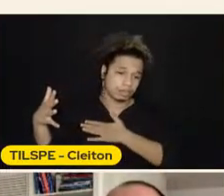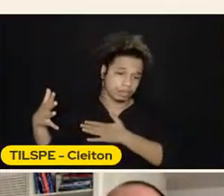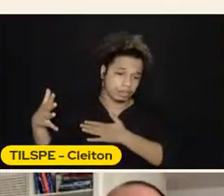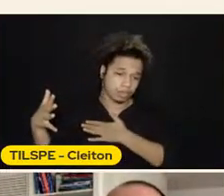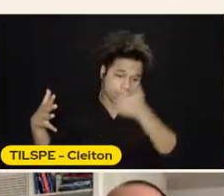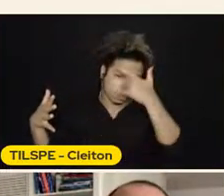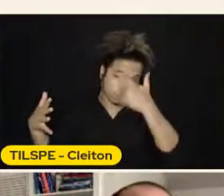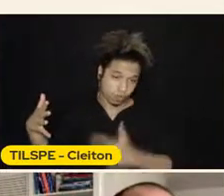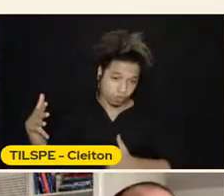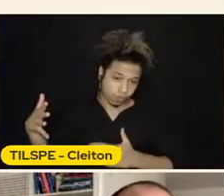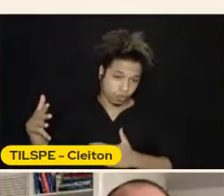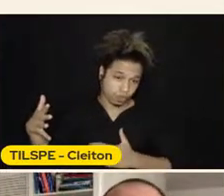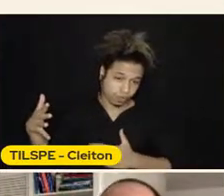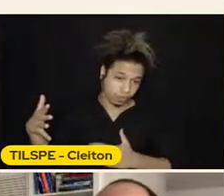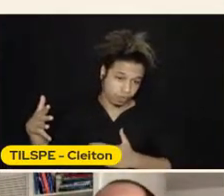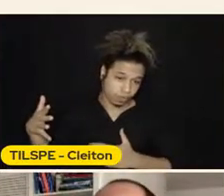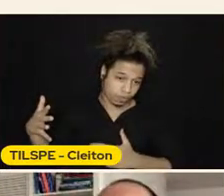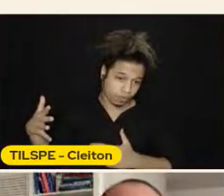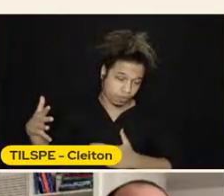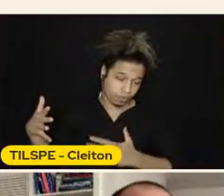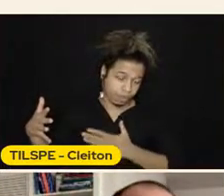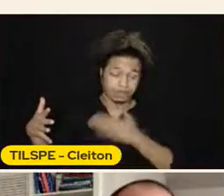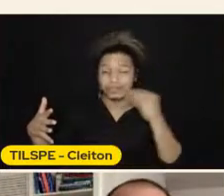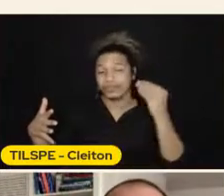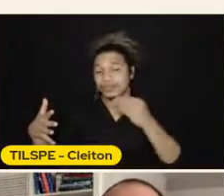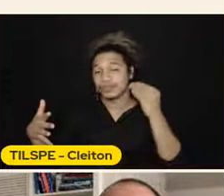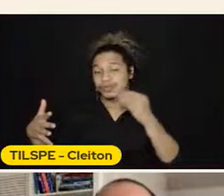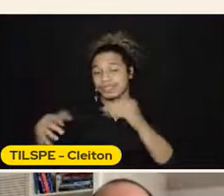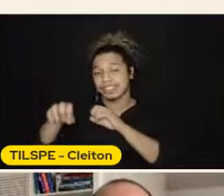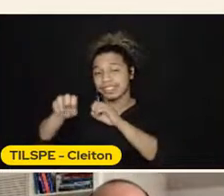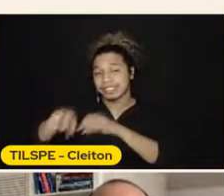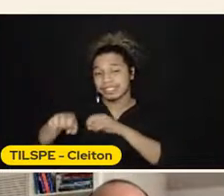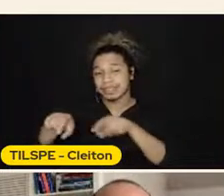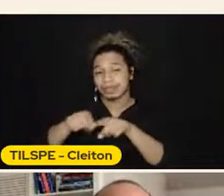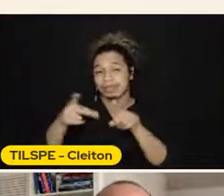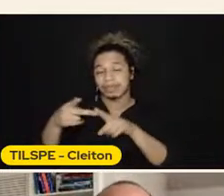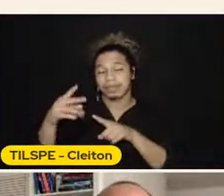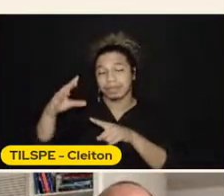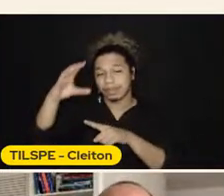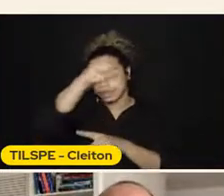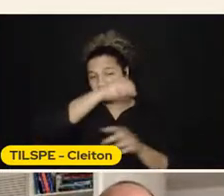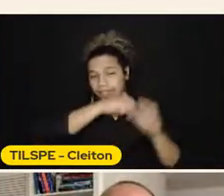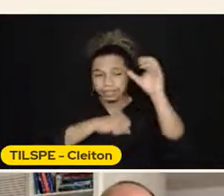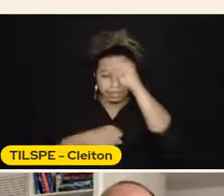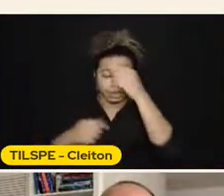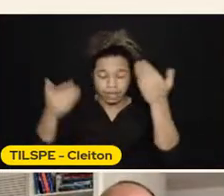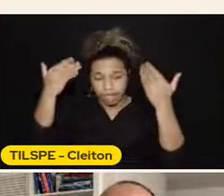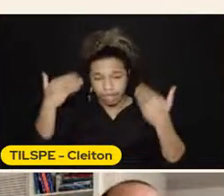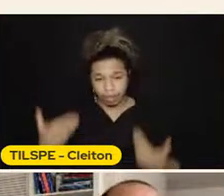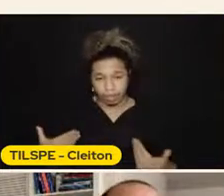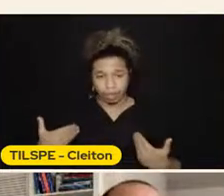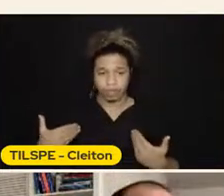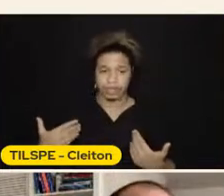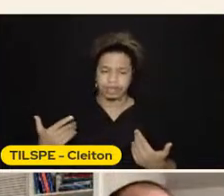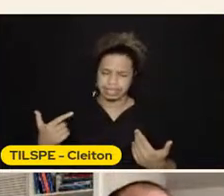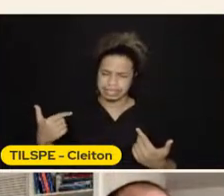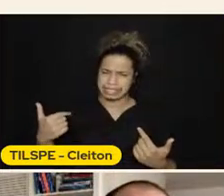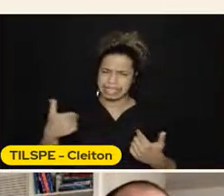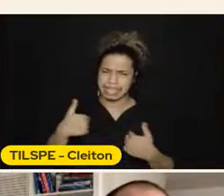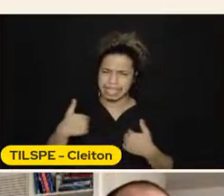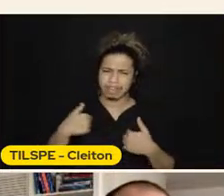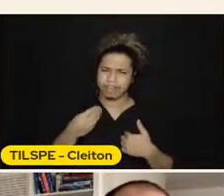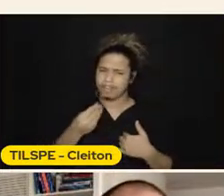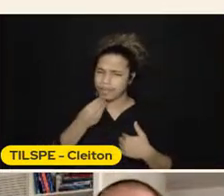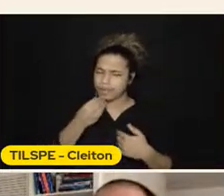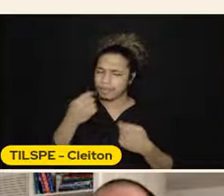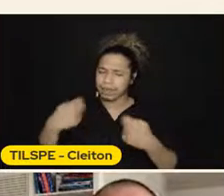my teaching experiences and my learning experiences that are still to be challenged,